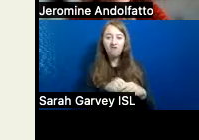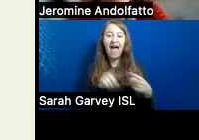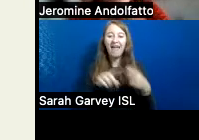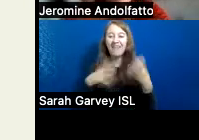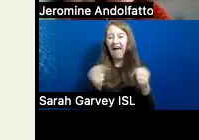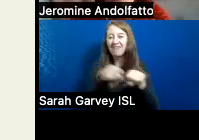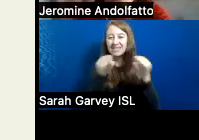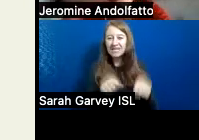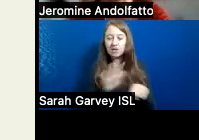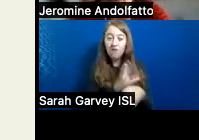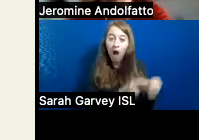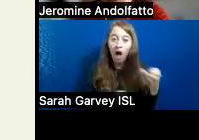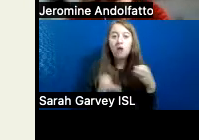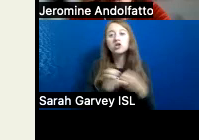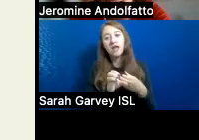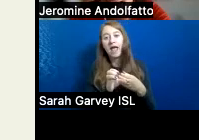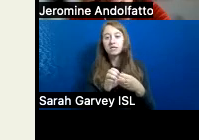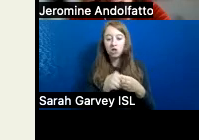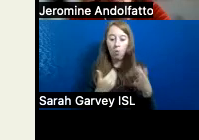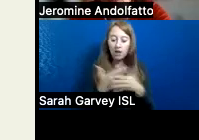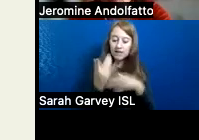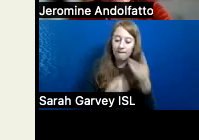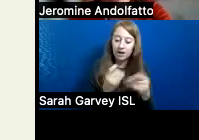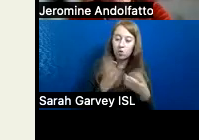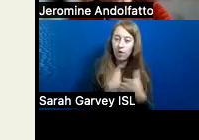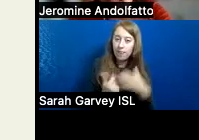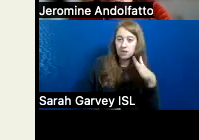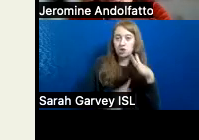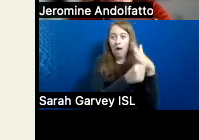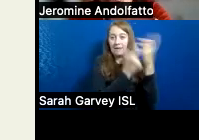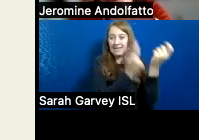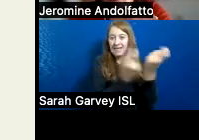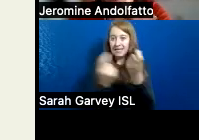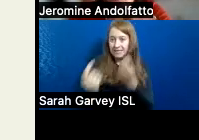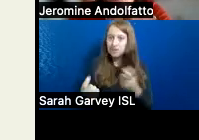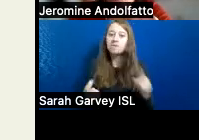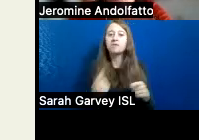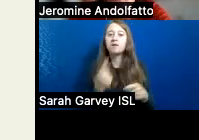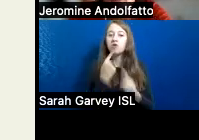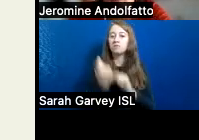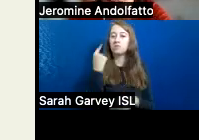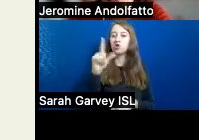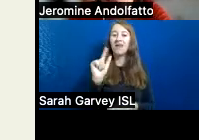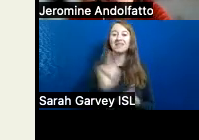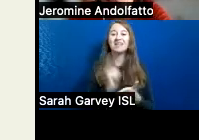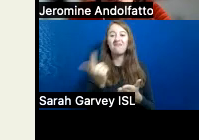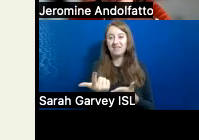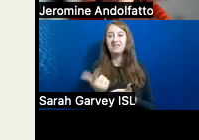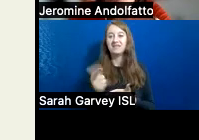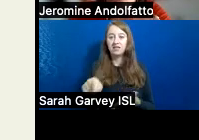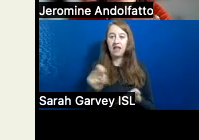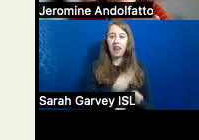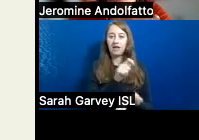alternation, including at the top seats of the list. In 2017, during the legislative election,